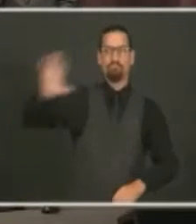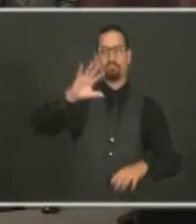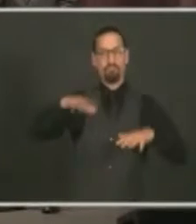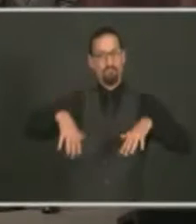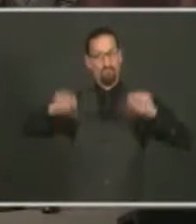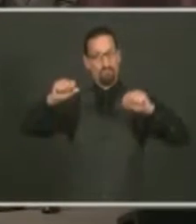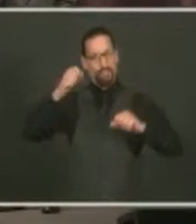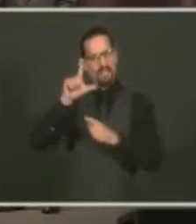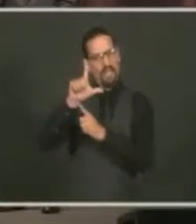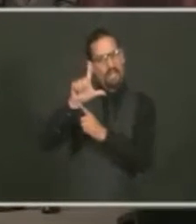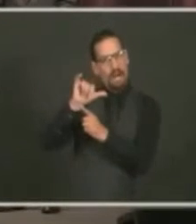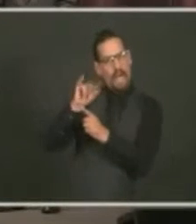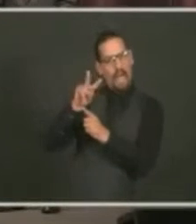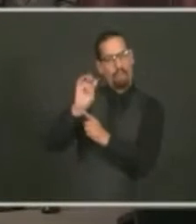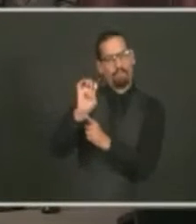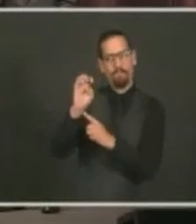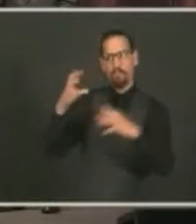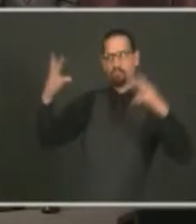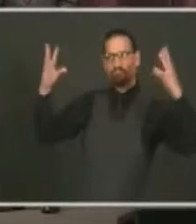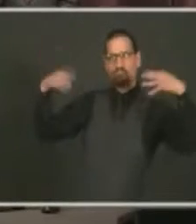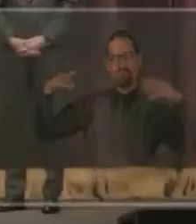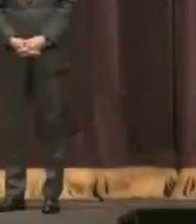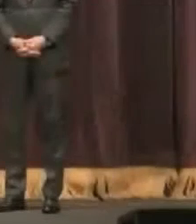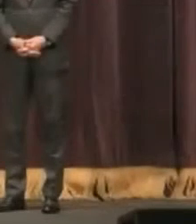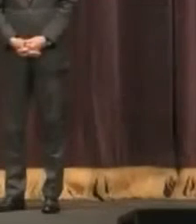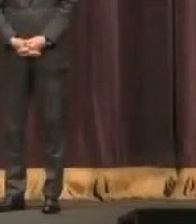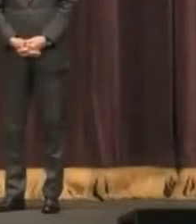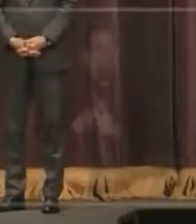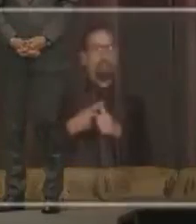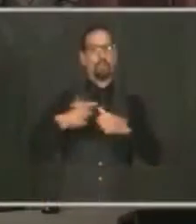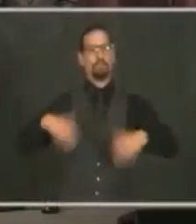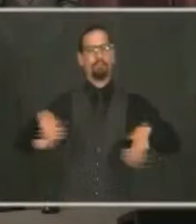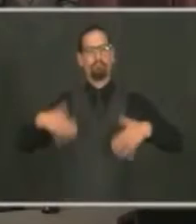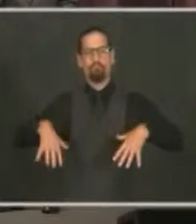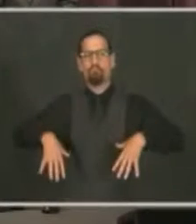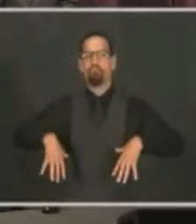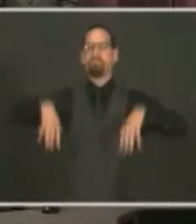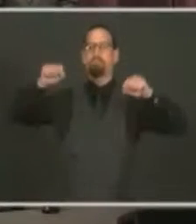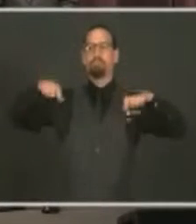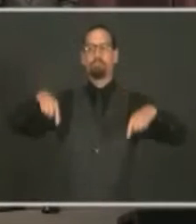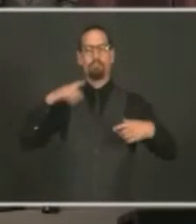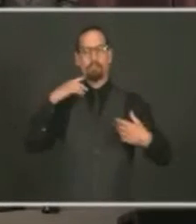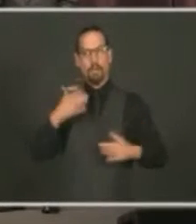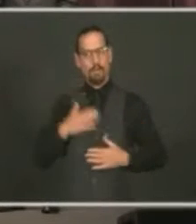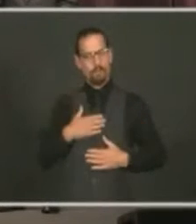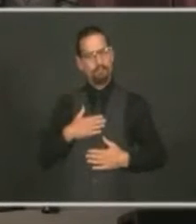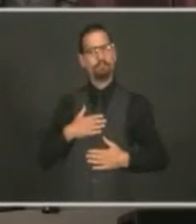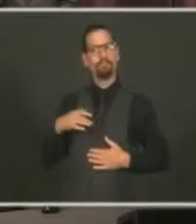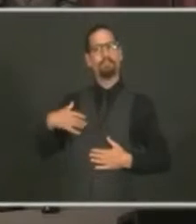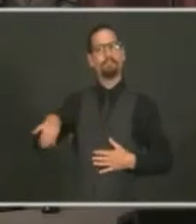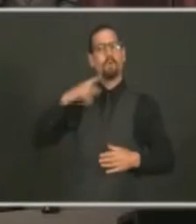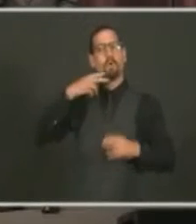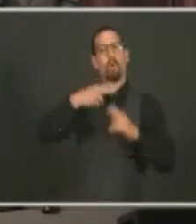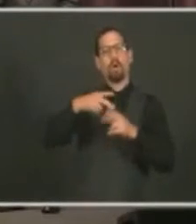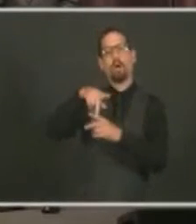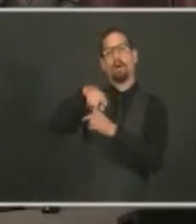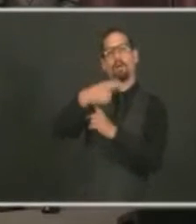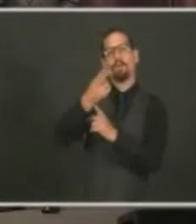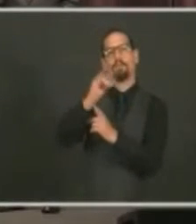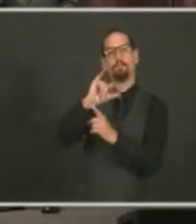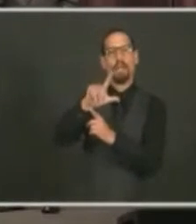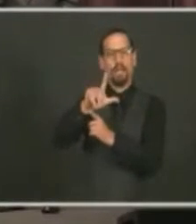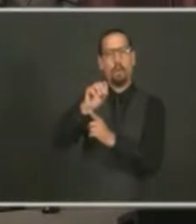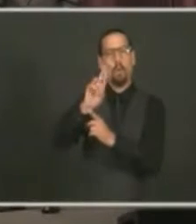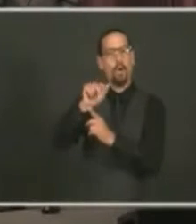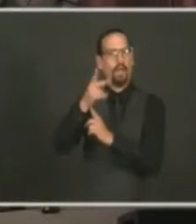that should give us all some hope, and congratulations to the Philharmonic. So thank you everyone for tuning